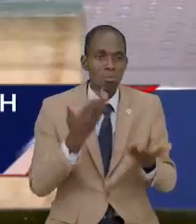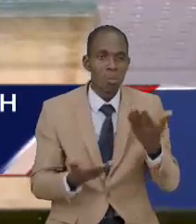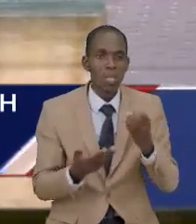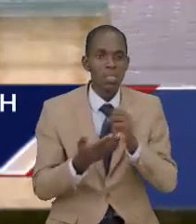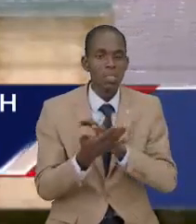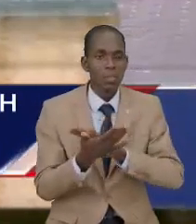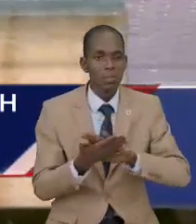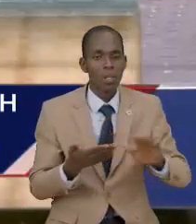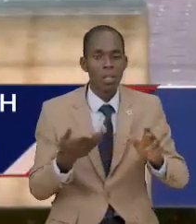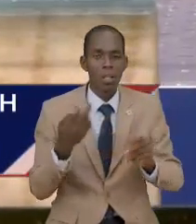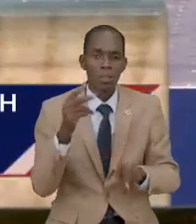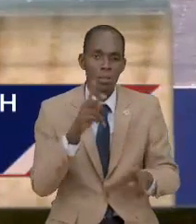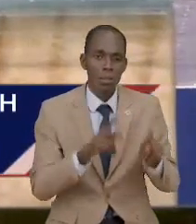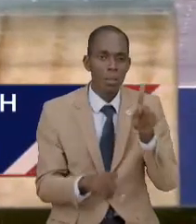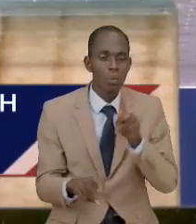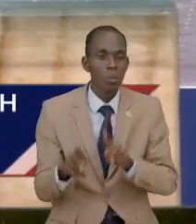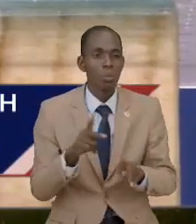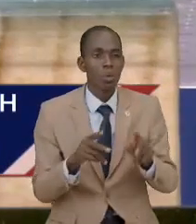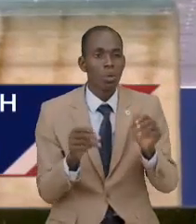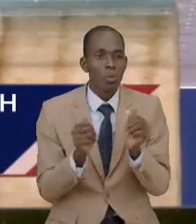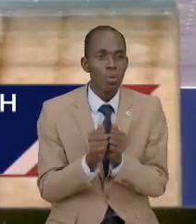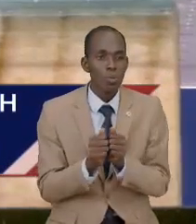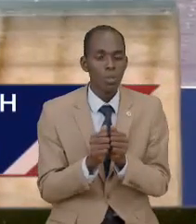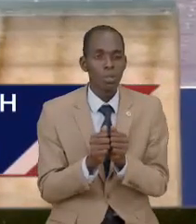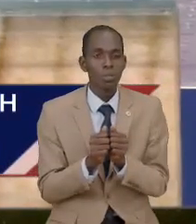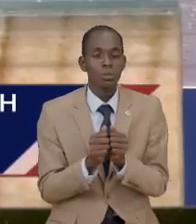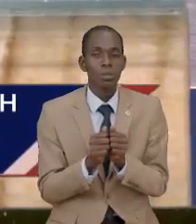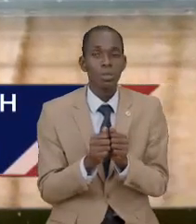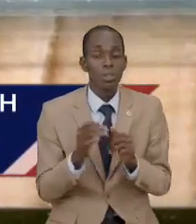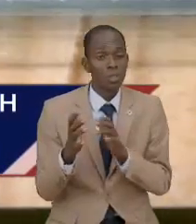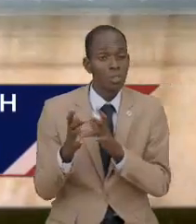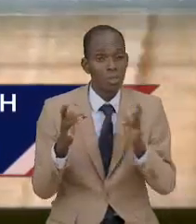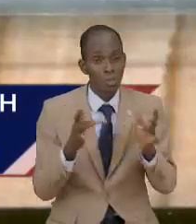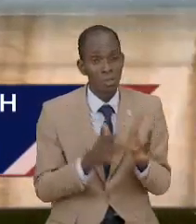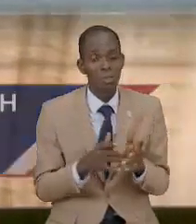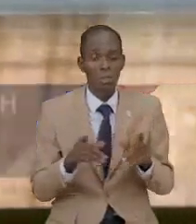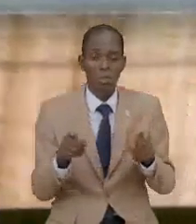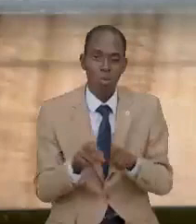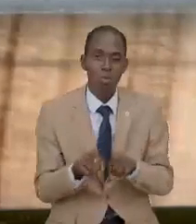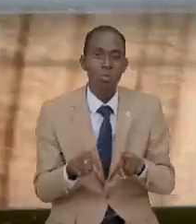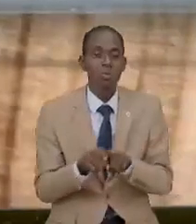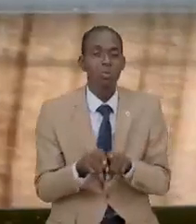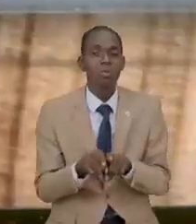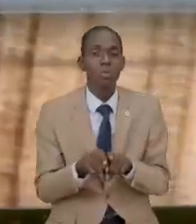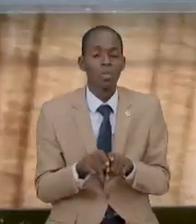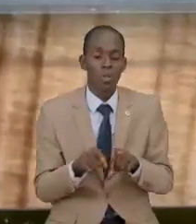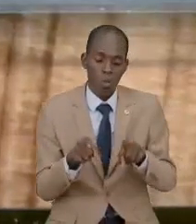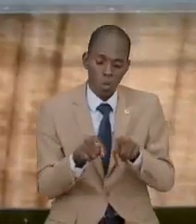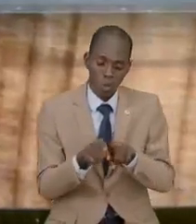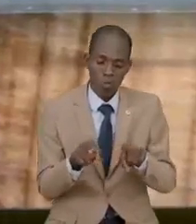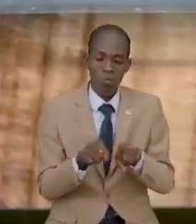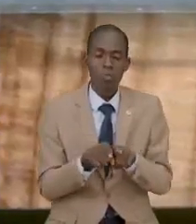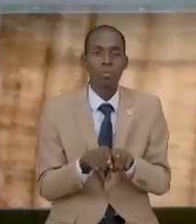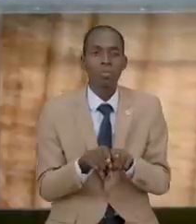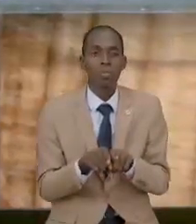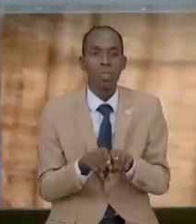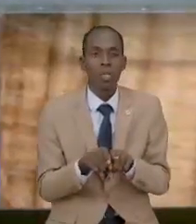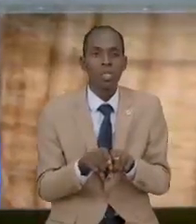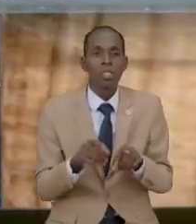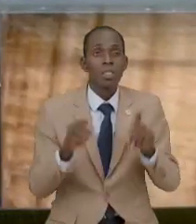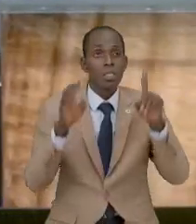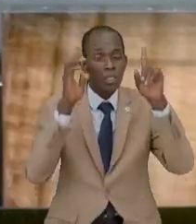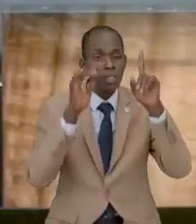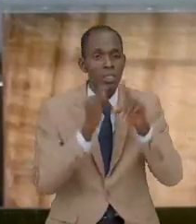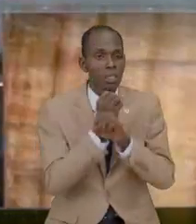might sanctify the people. Jesus also is